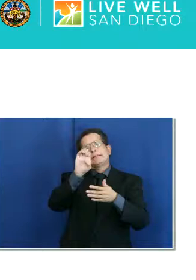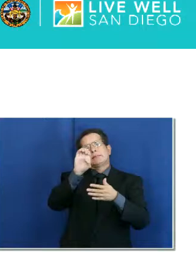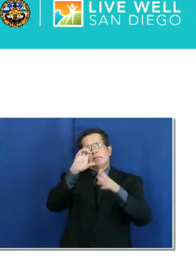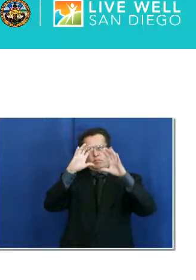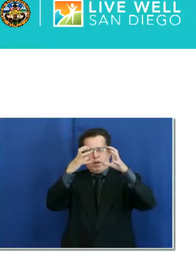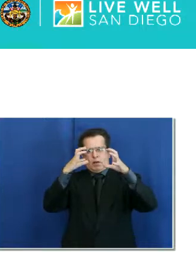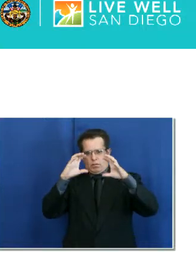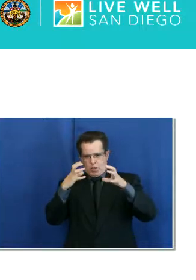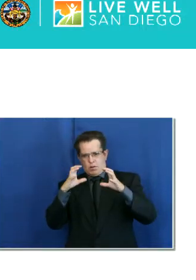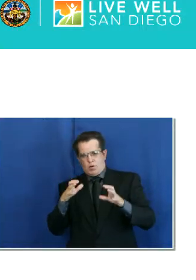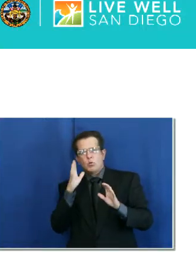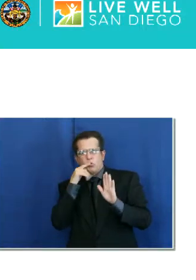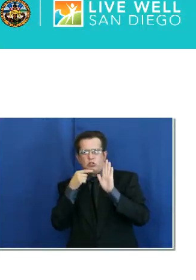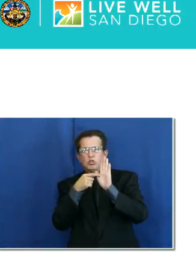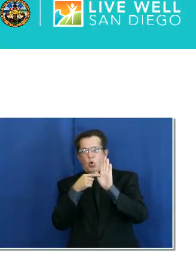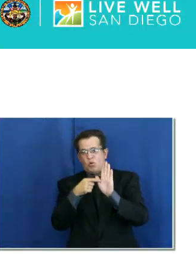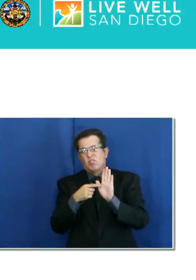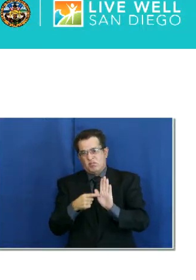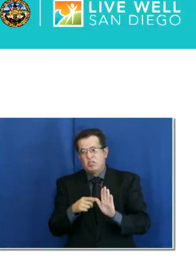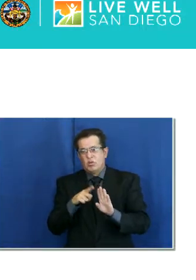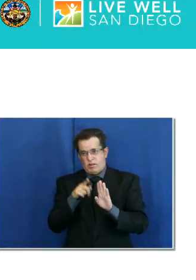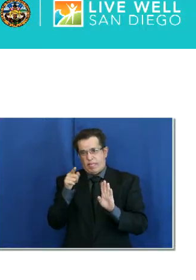noted, to date, we have